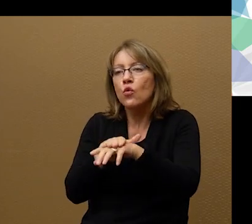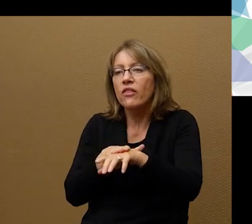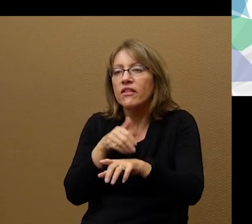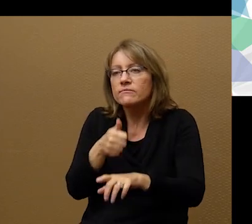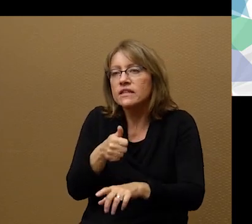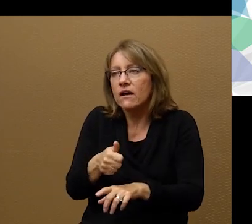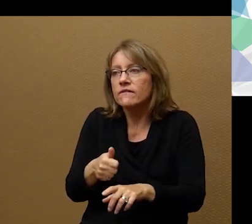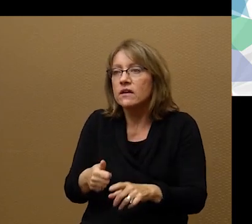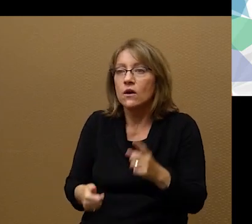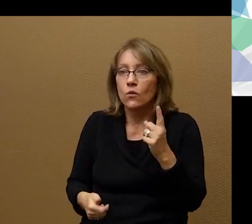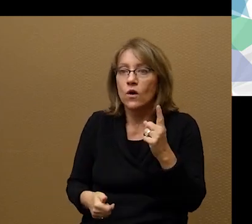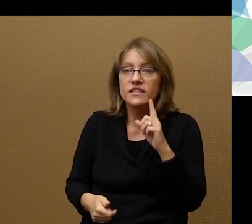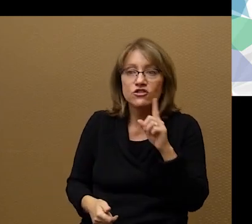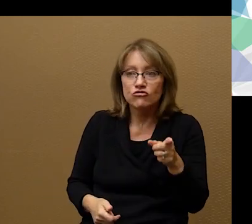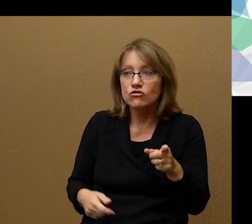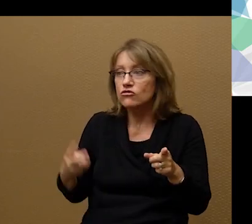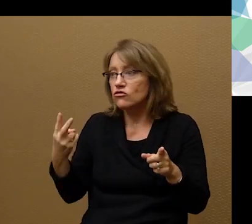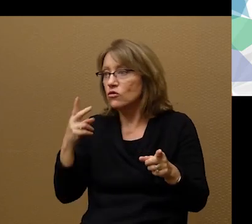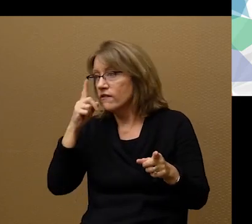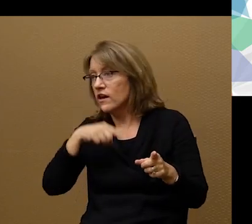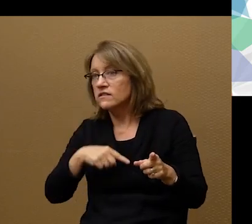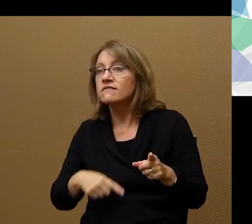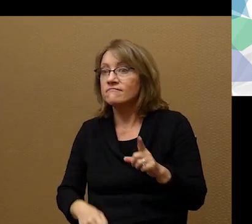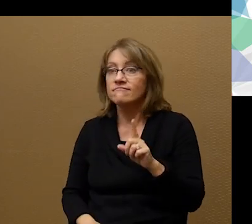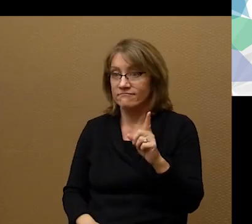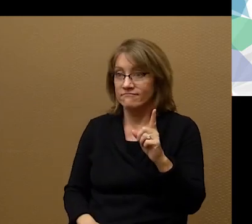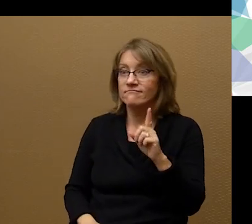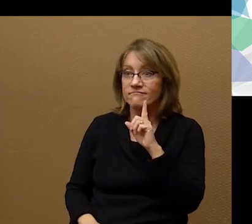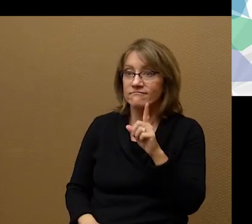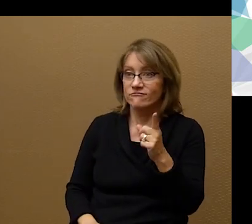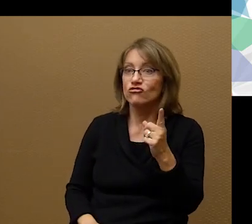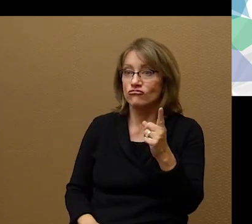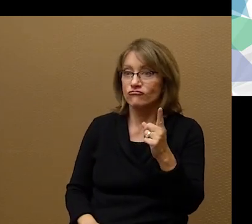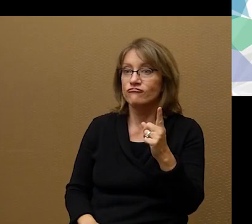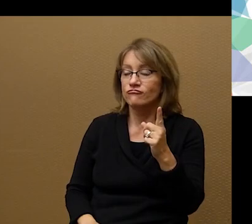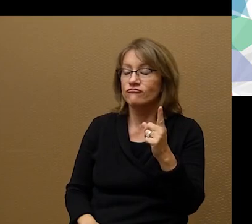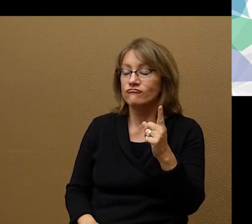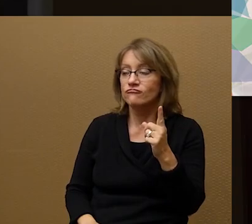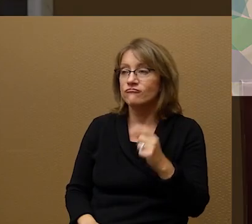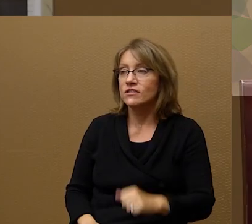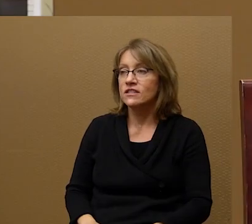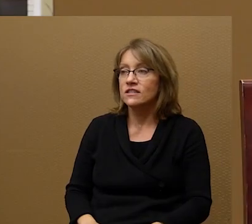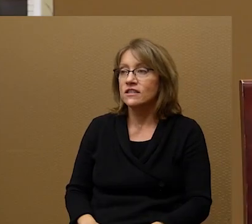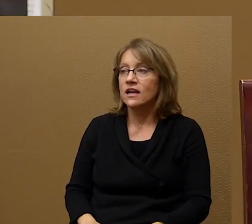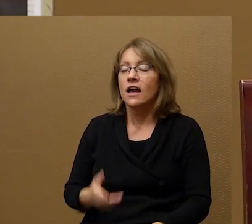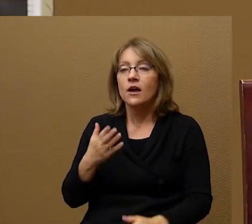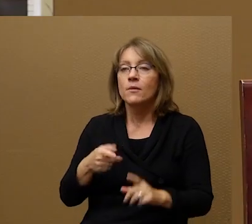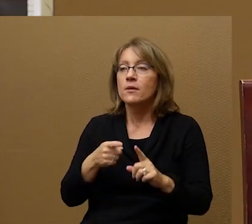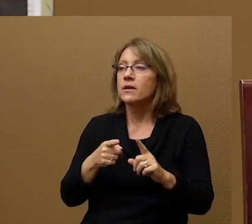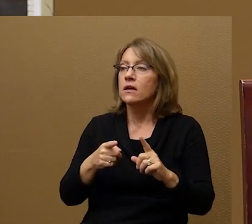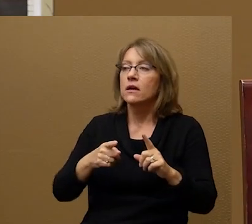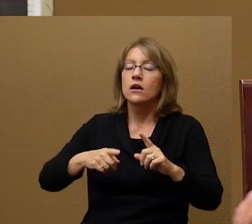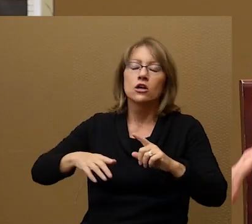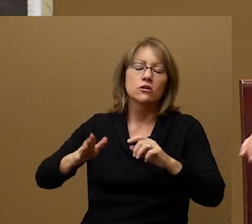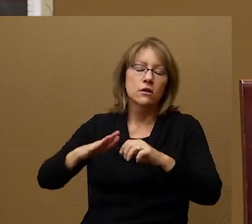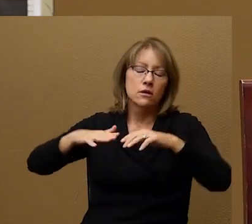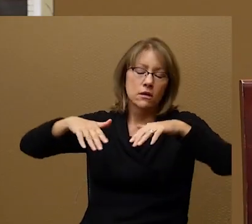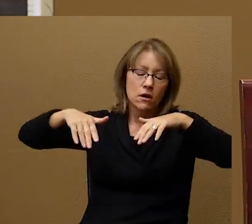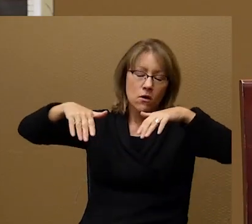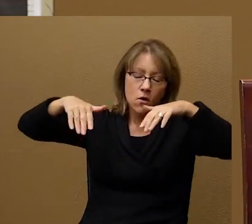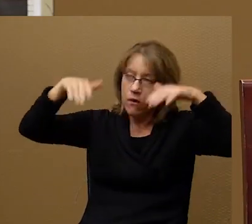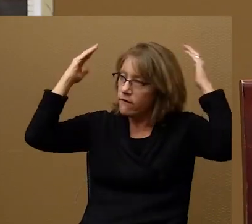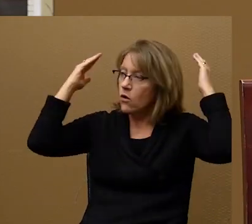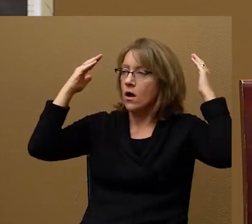True, 1 is true, 2 is false. 1, true. Yes, they might be totally overwhelmed with everything that